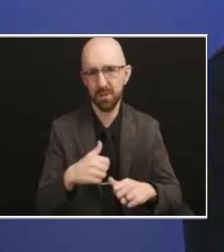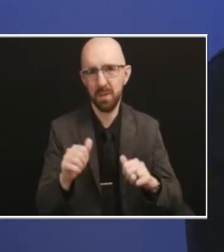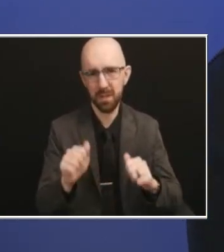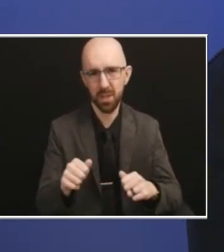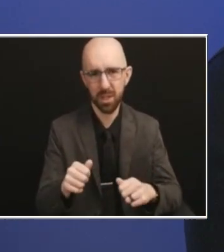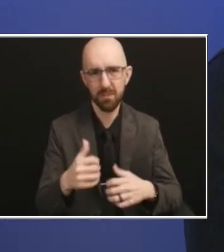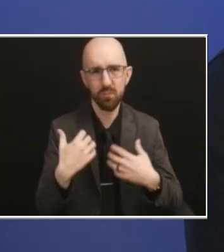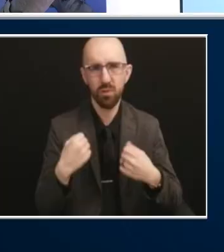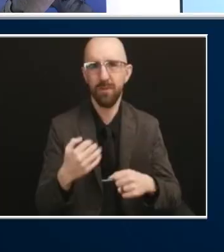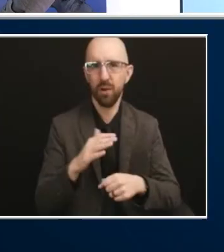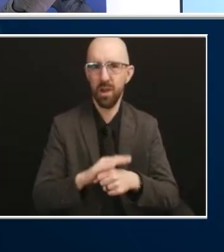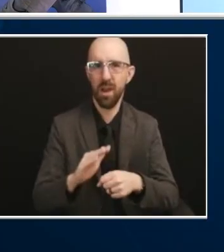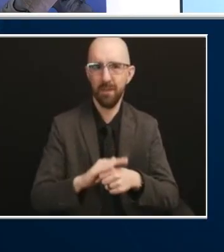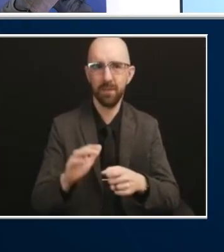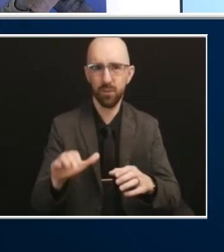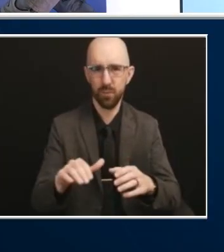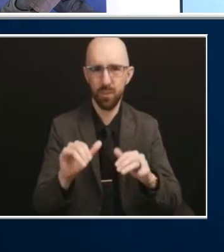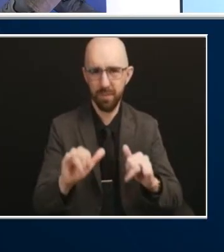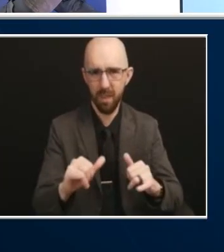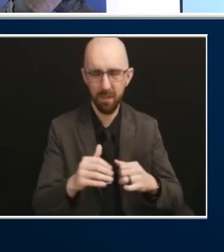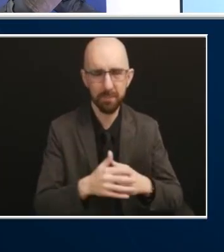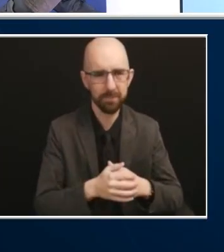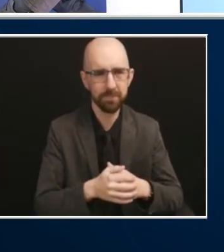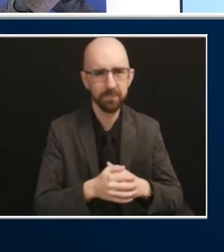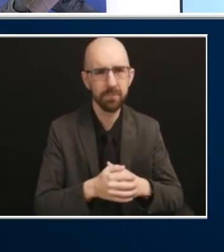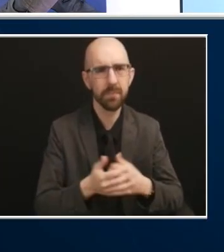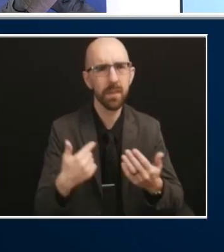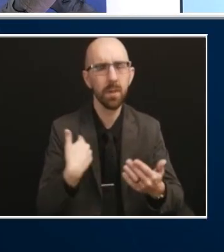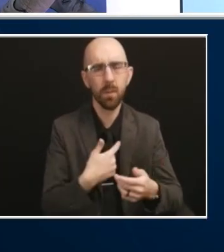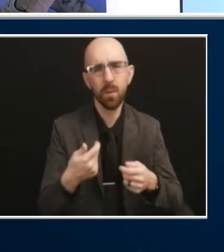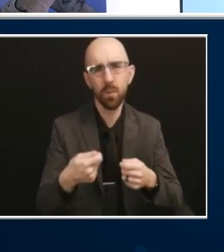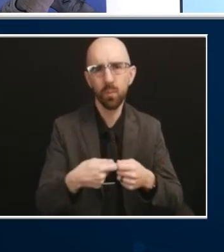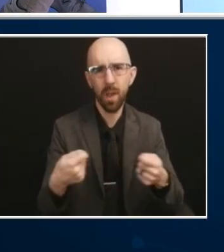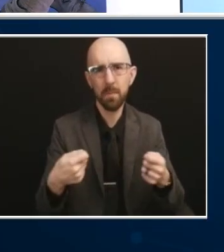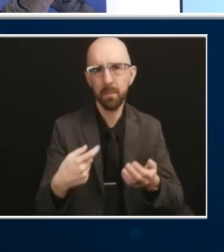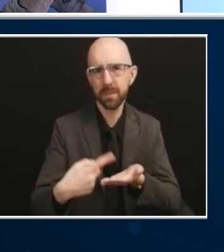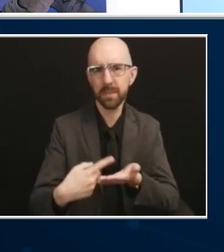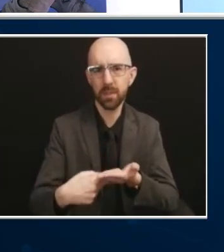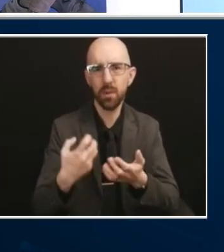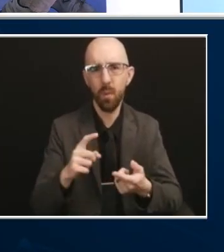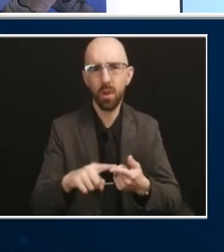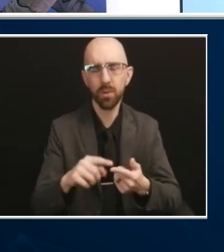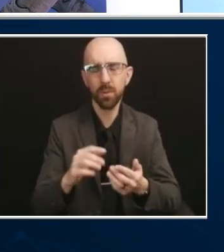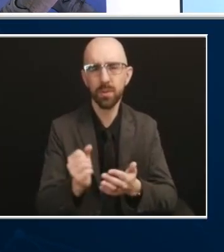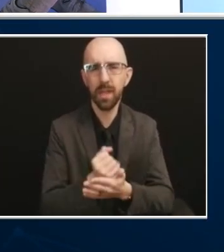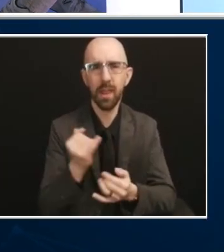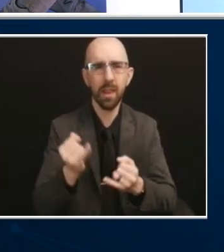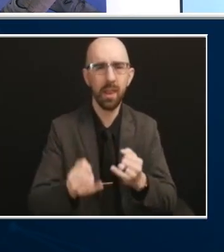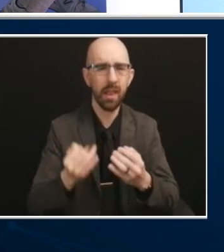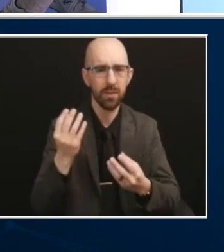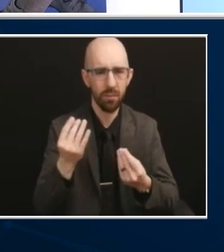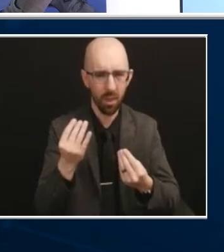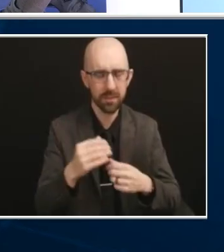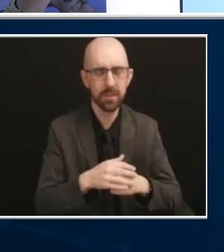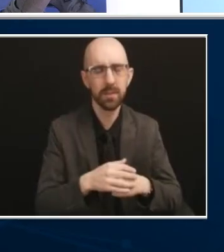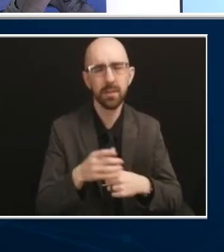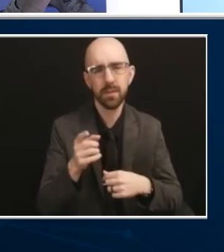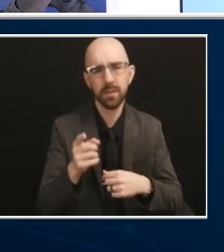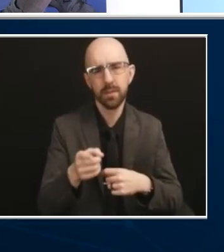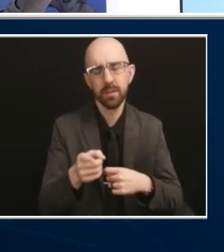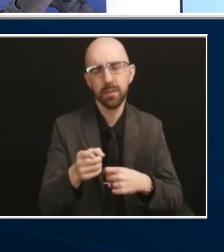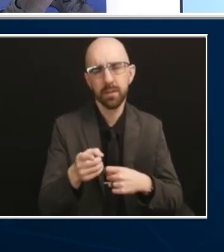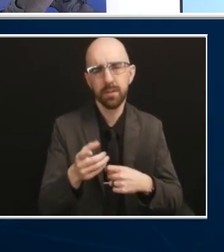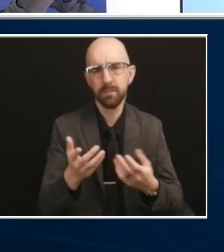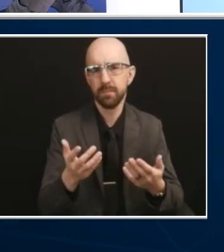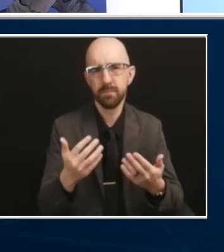that. As we wrap up this discussion, I want to get some final thoughts. This has been such a